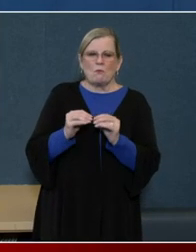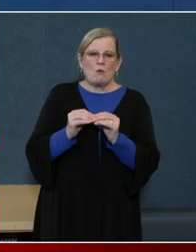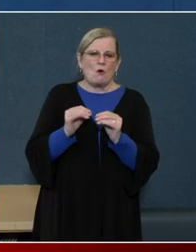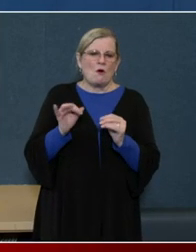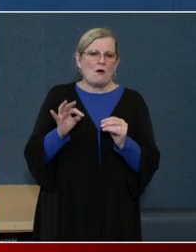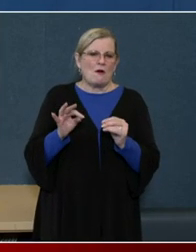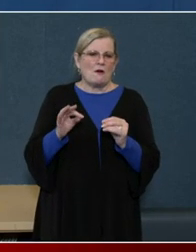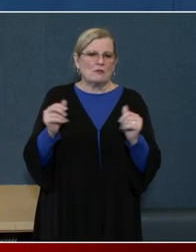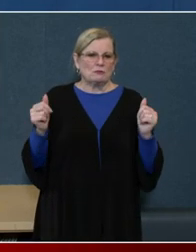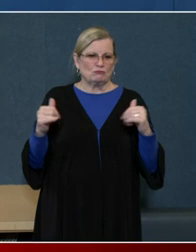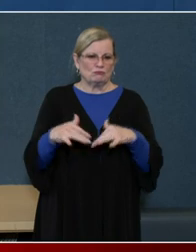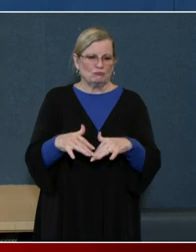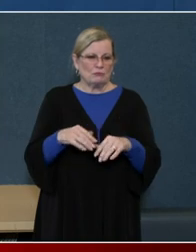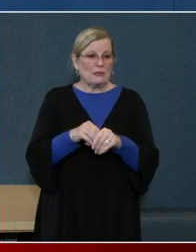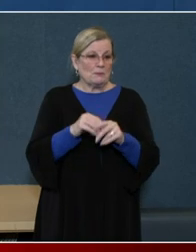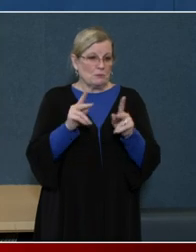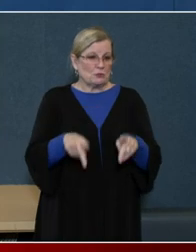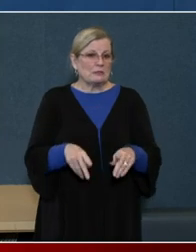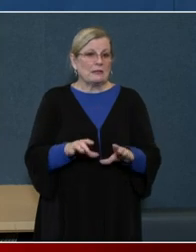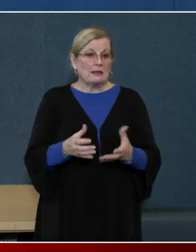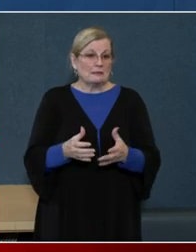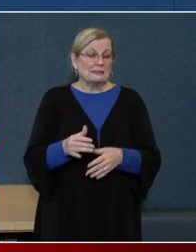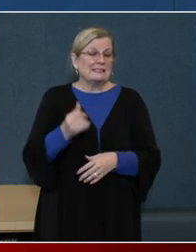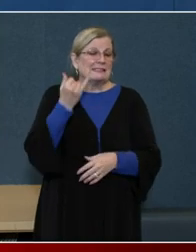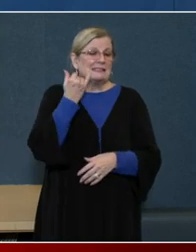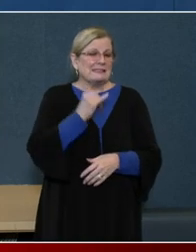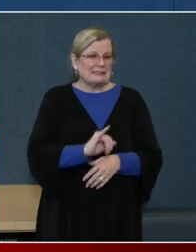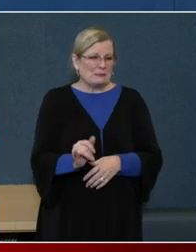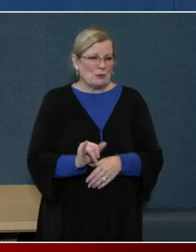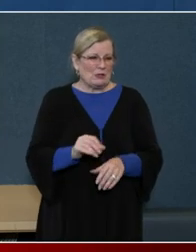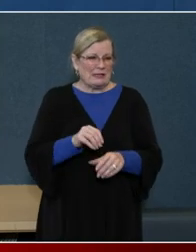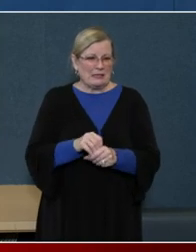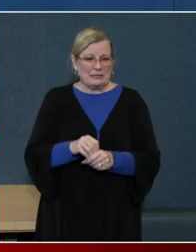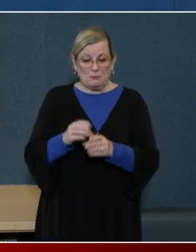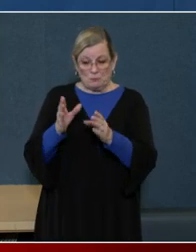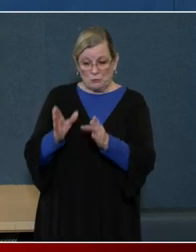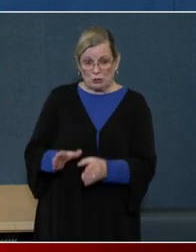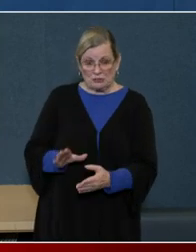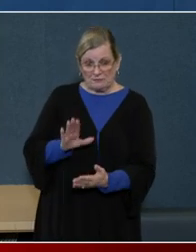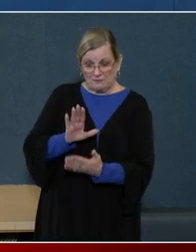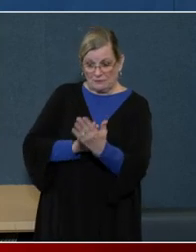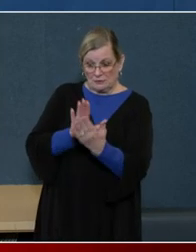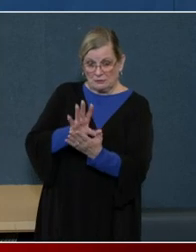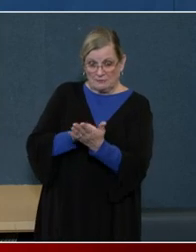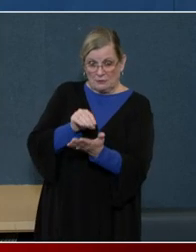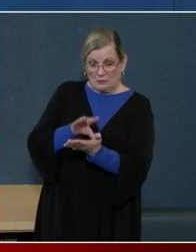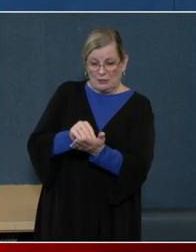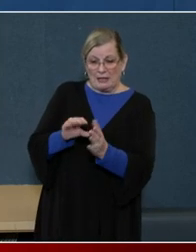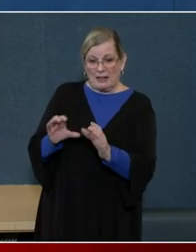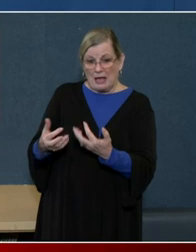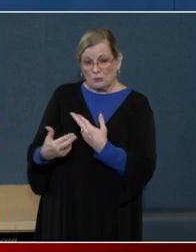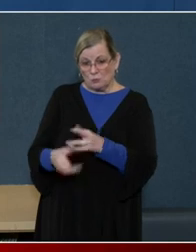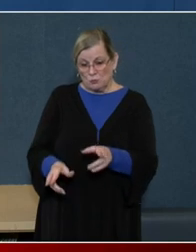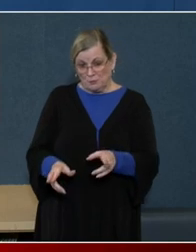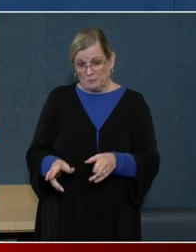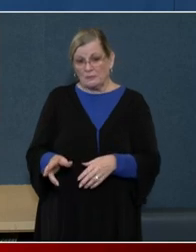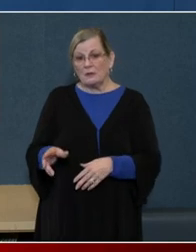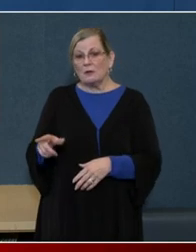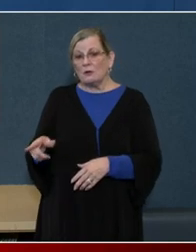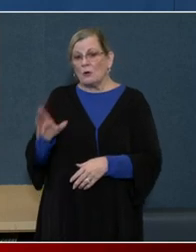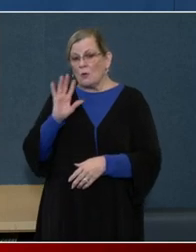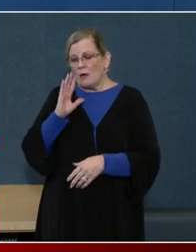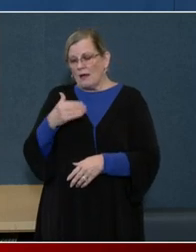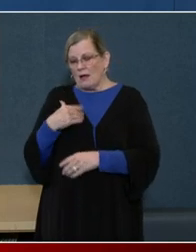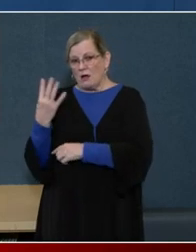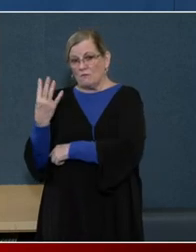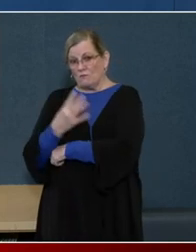our in-person learning classroom, this will be a 5-day week model with 4 full days and a half day